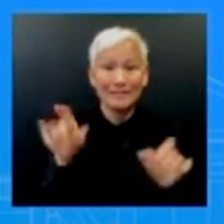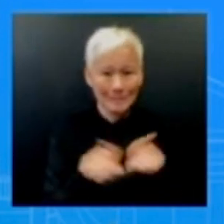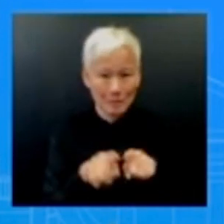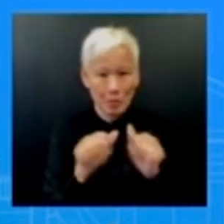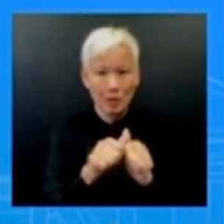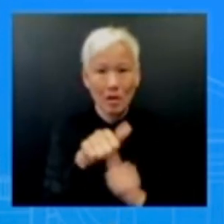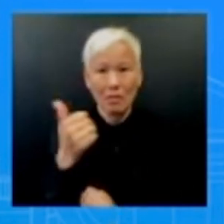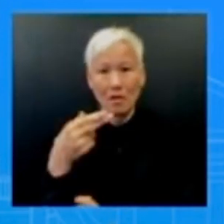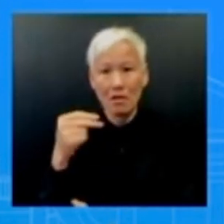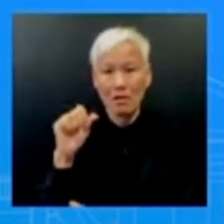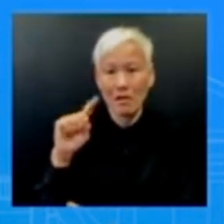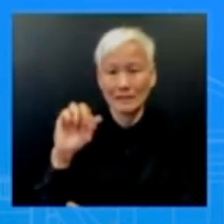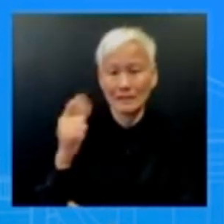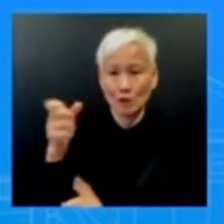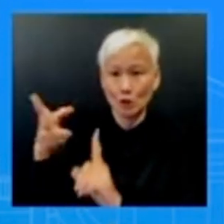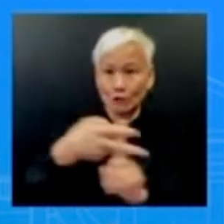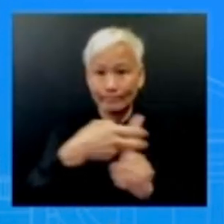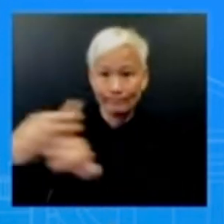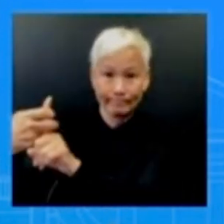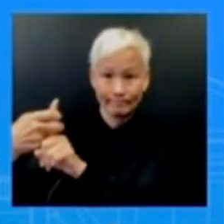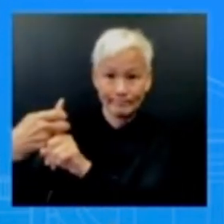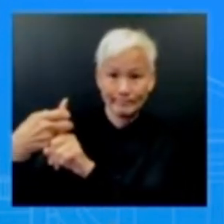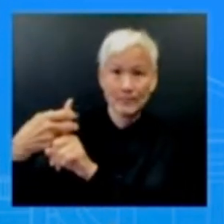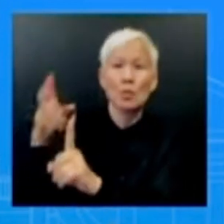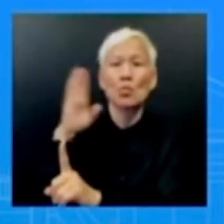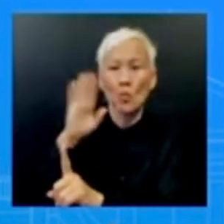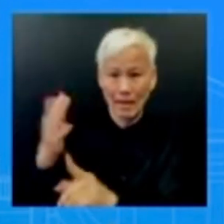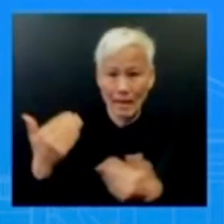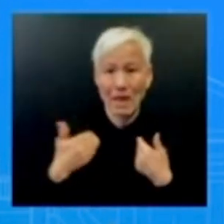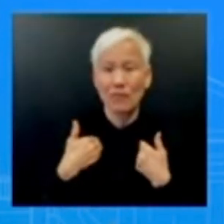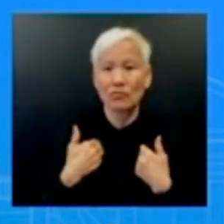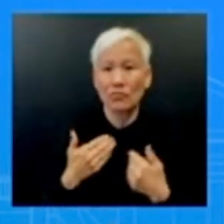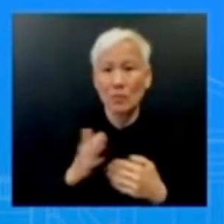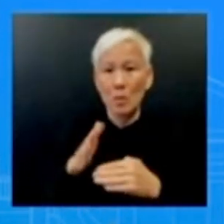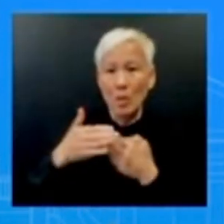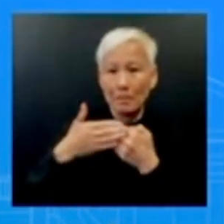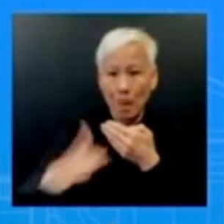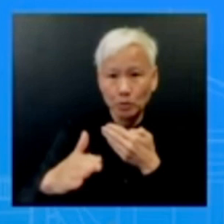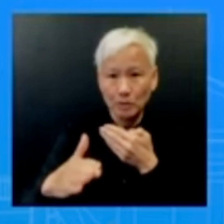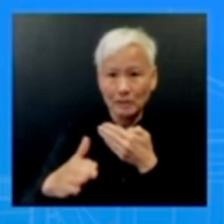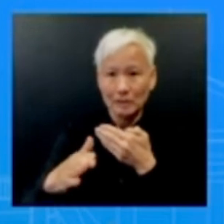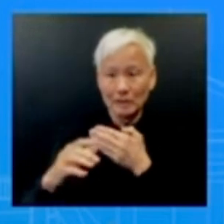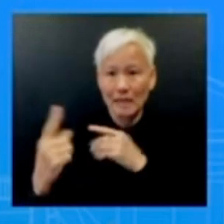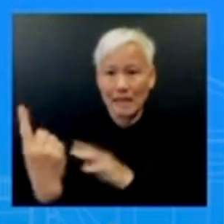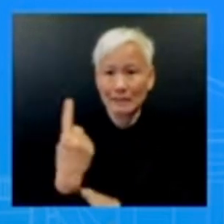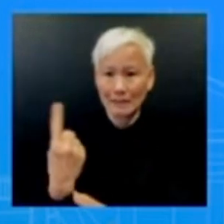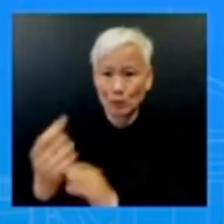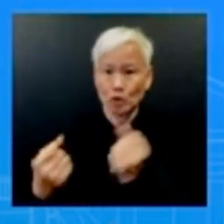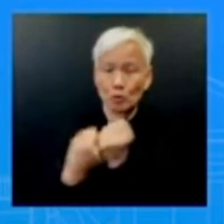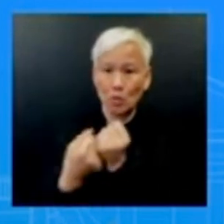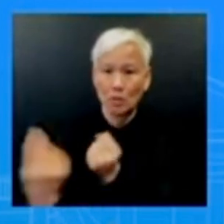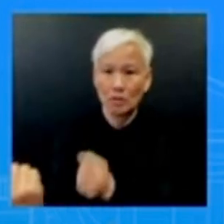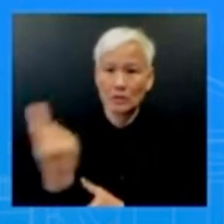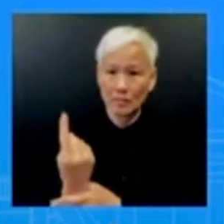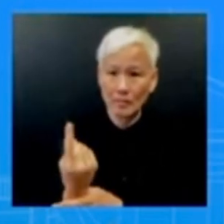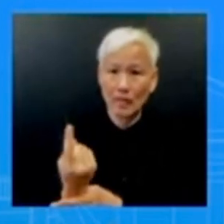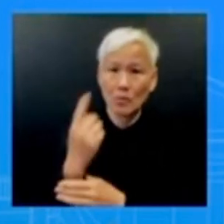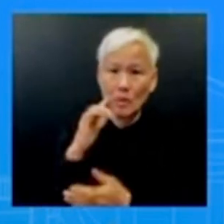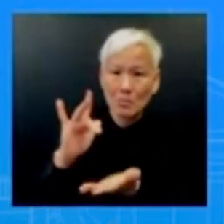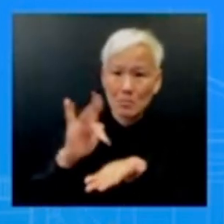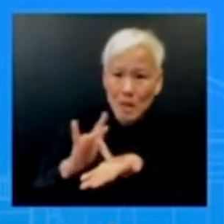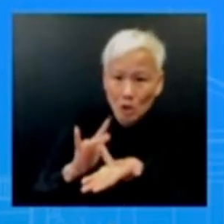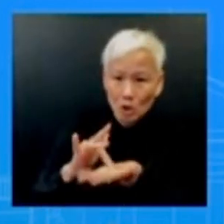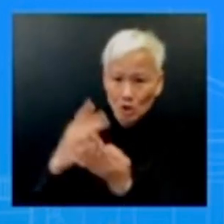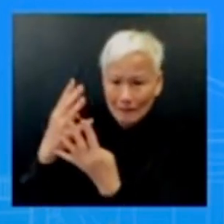possible, of course, to include post-isolation support. After a full medical screening, he will be united with his loved ones in the near future. I